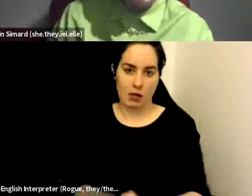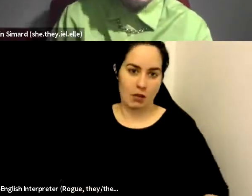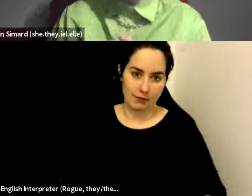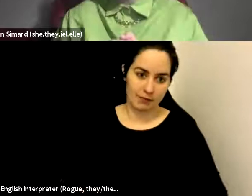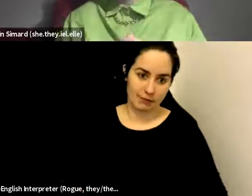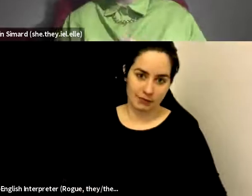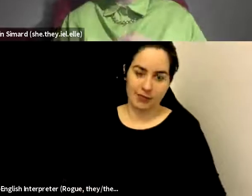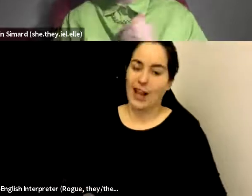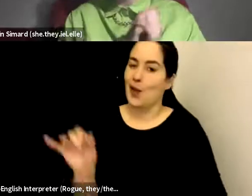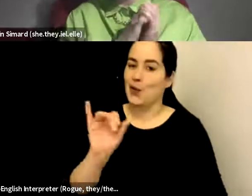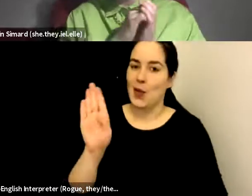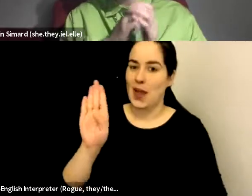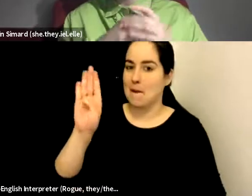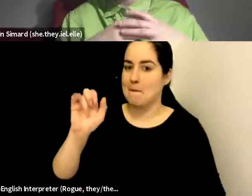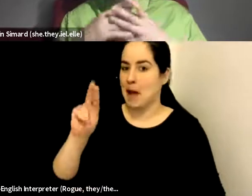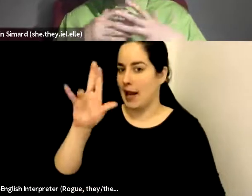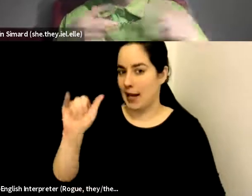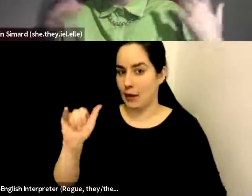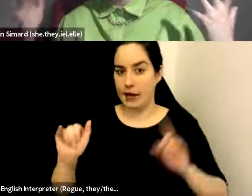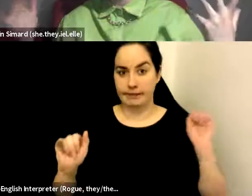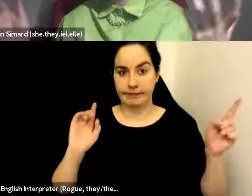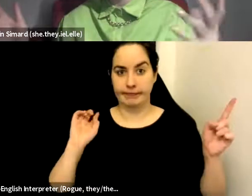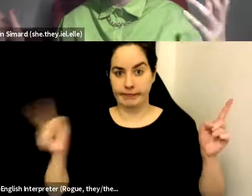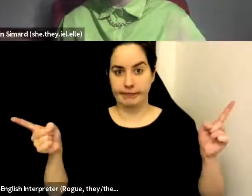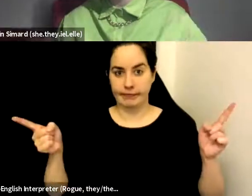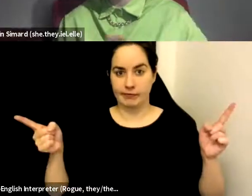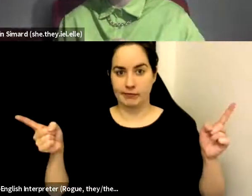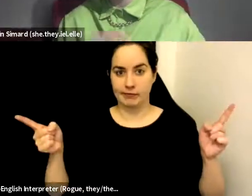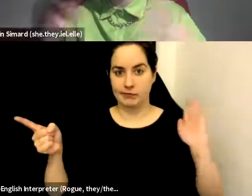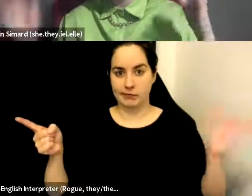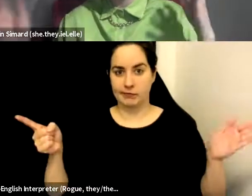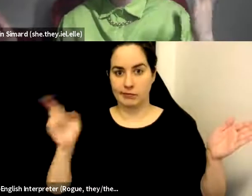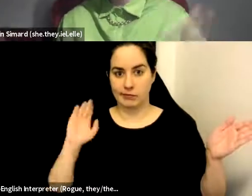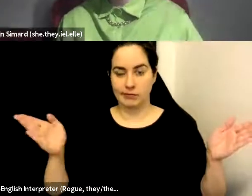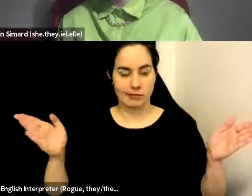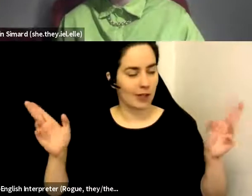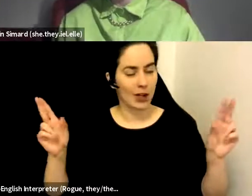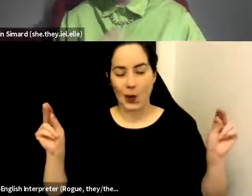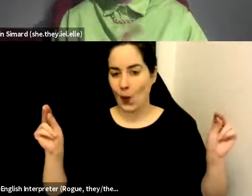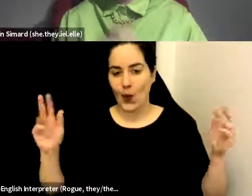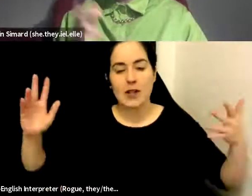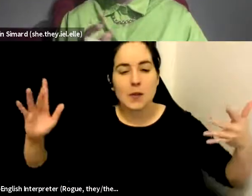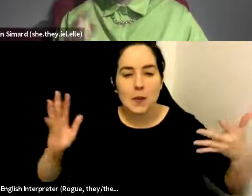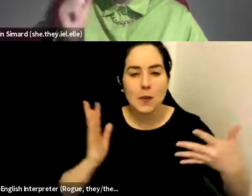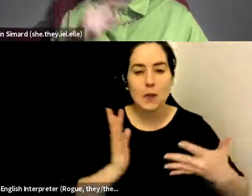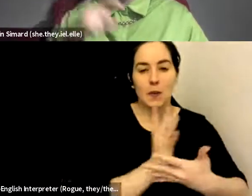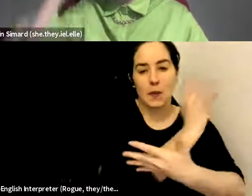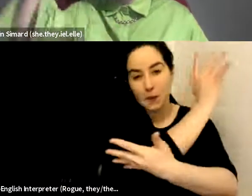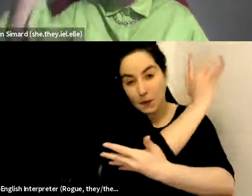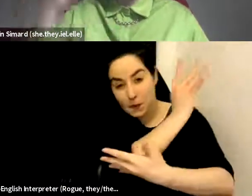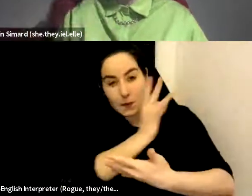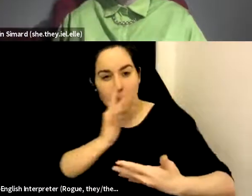out of the binary, you know, but to fall into this like beautiful gradient of colors where things like shift and things also